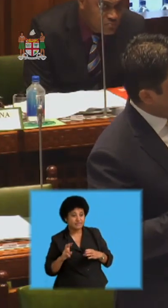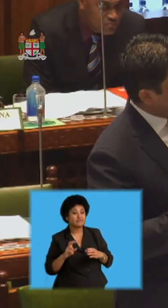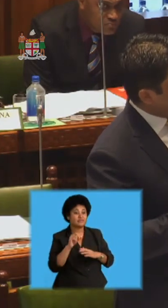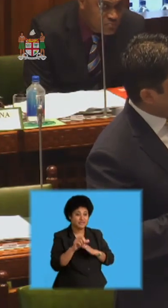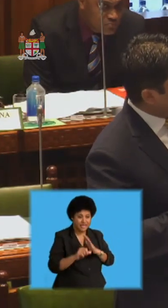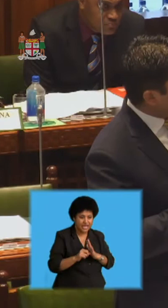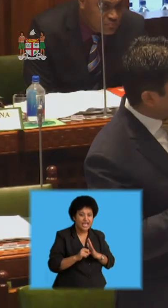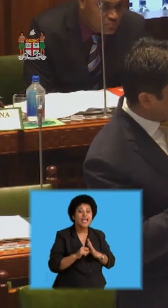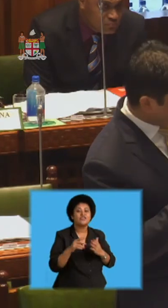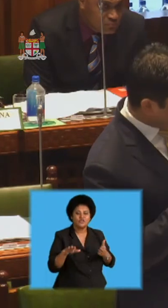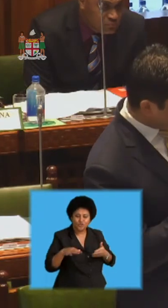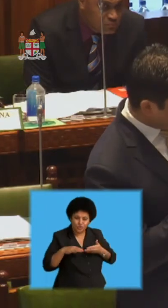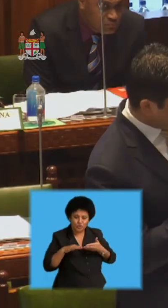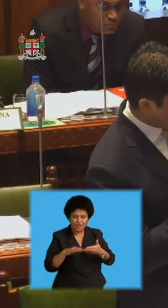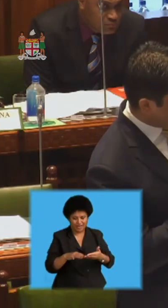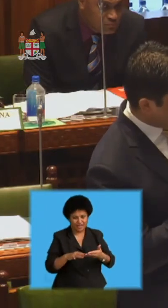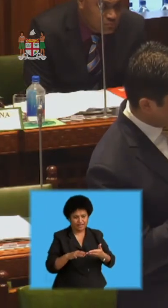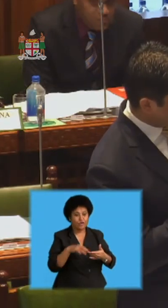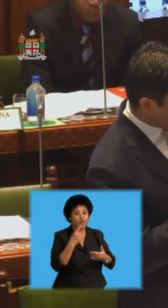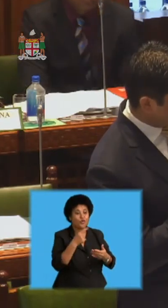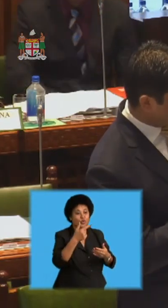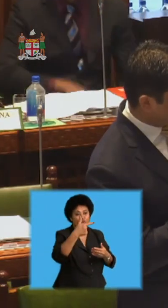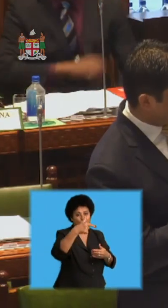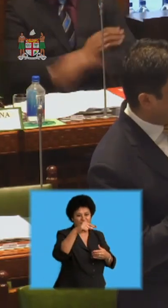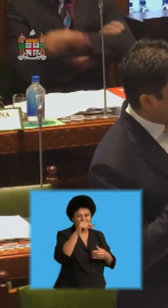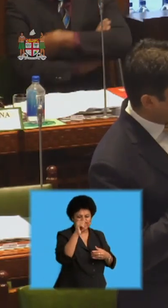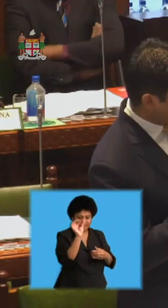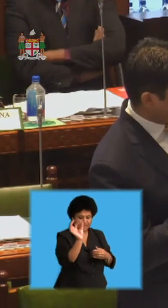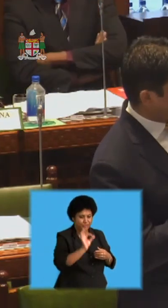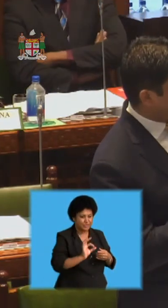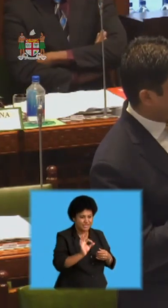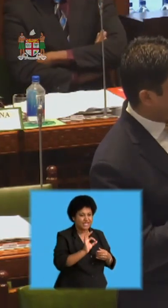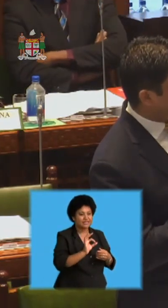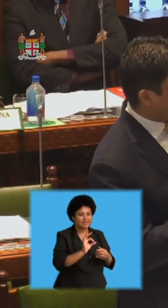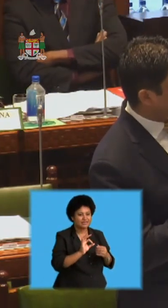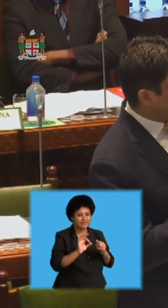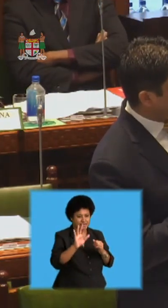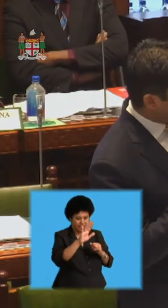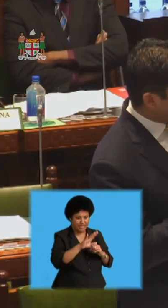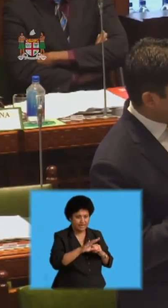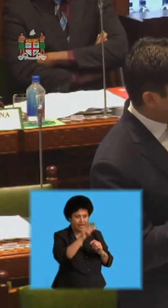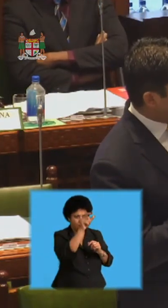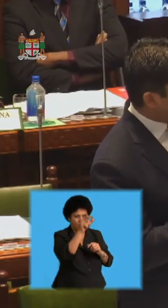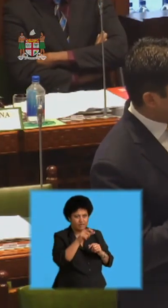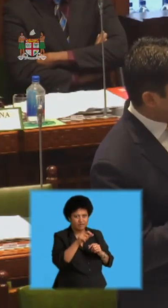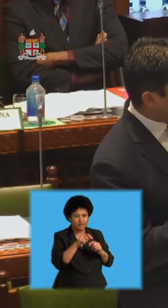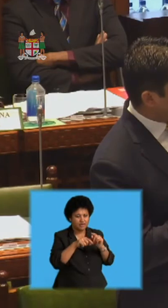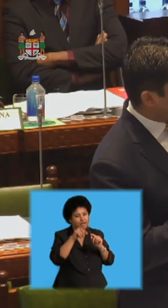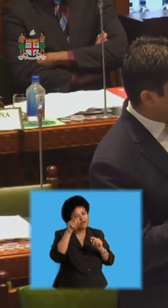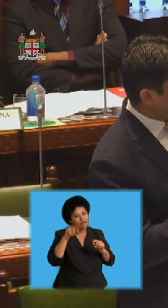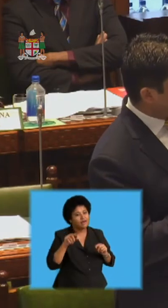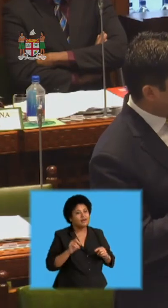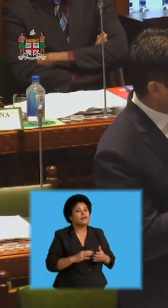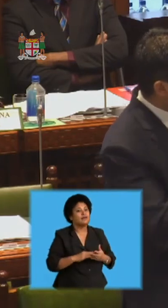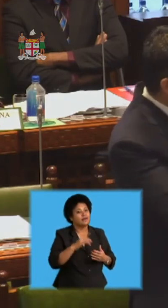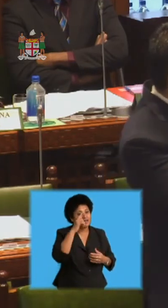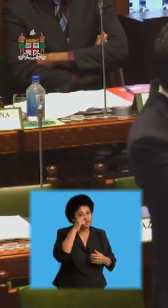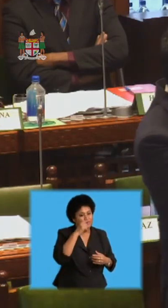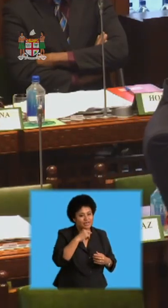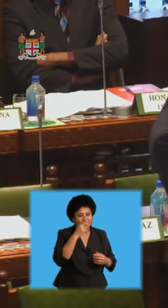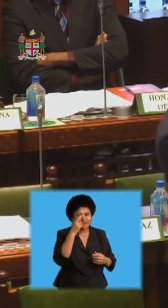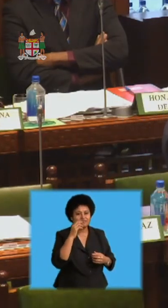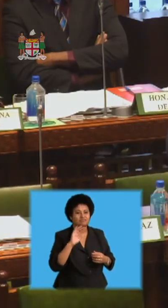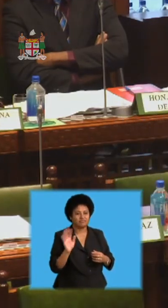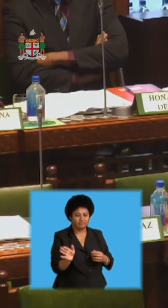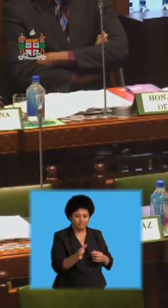helping those people who are in the 70% percentile category of our demographic. That's where the focus is. Of course, we are not